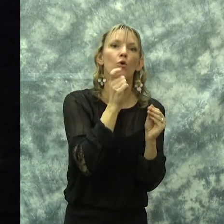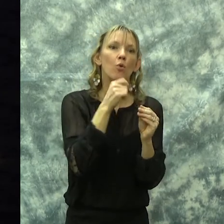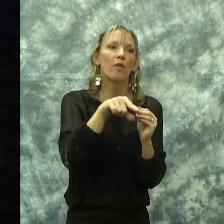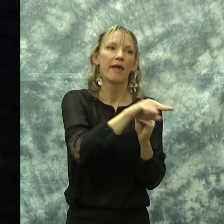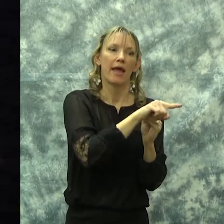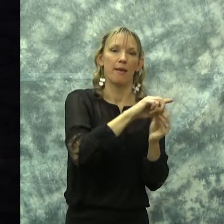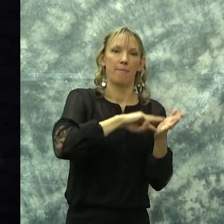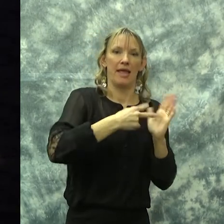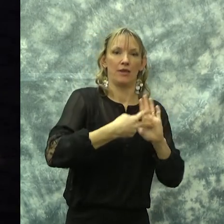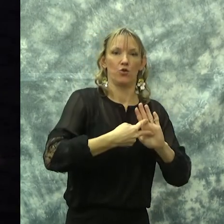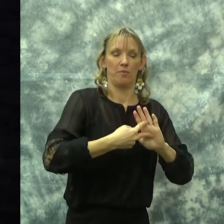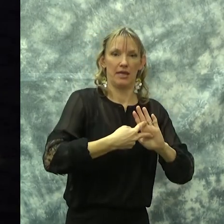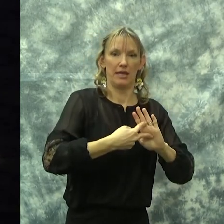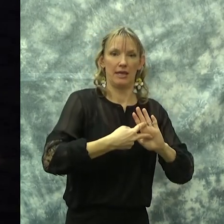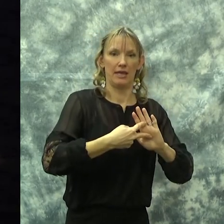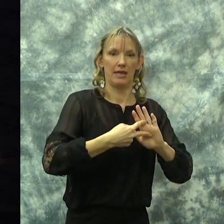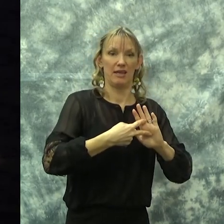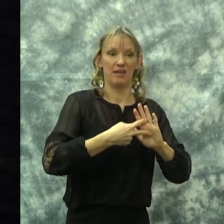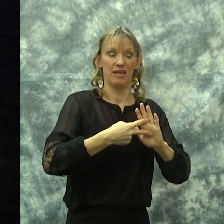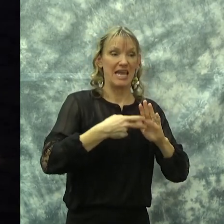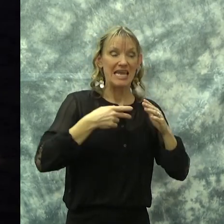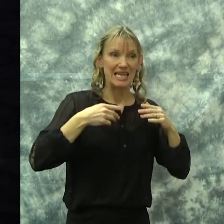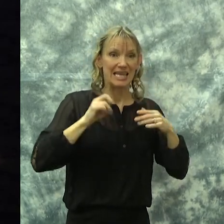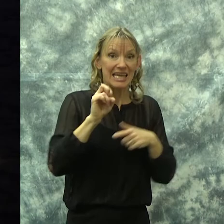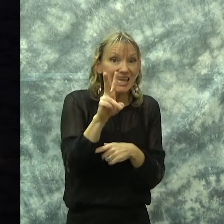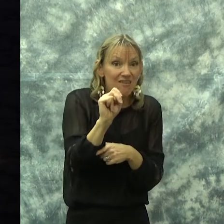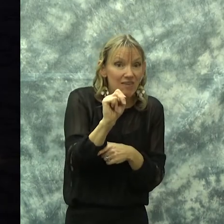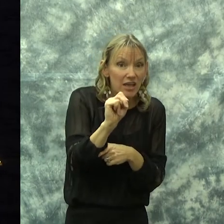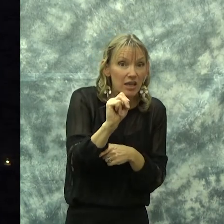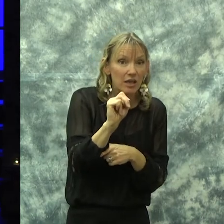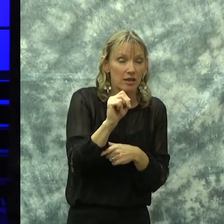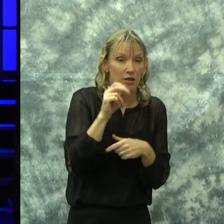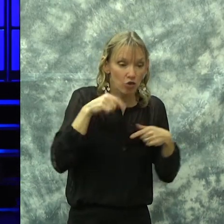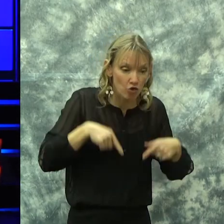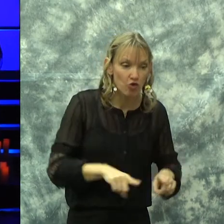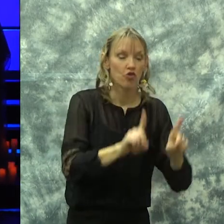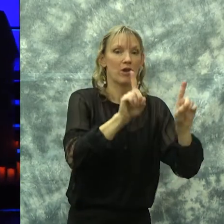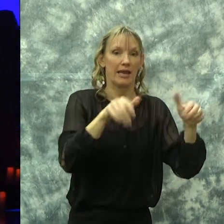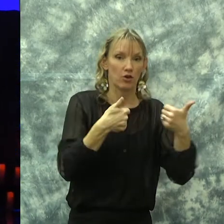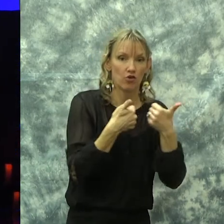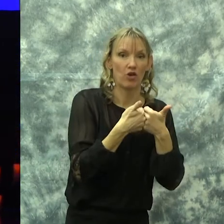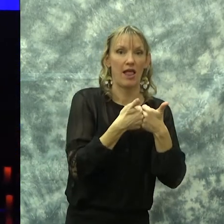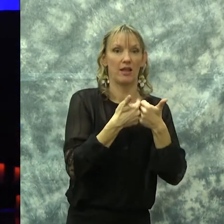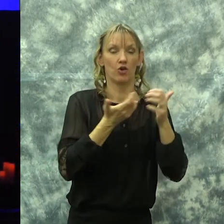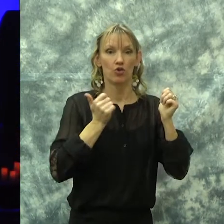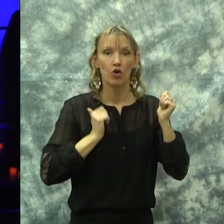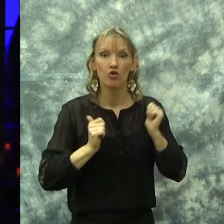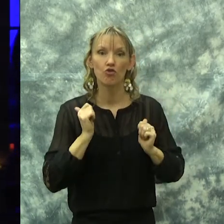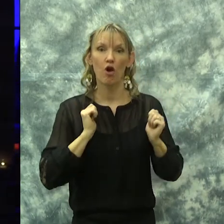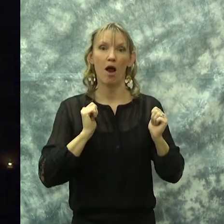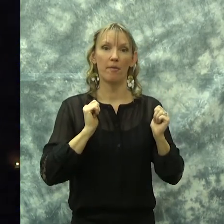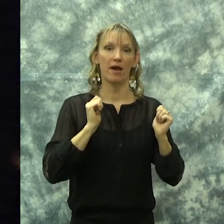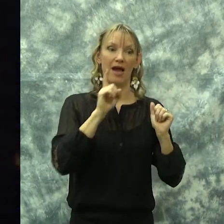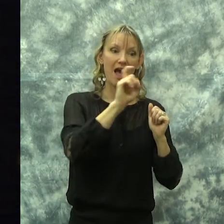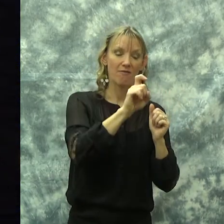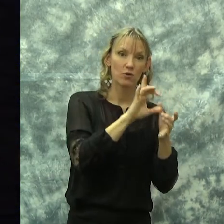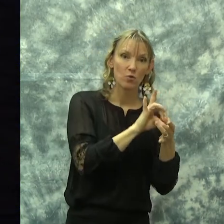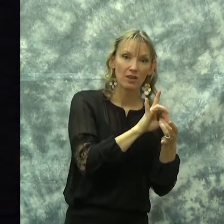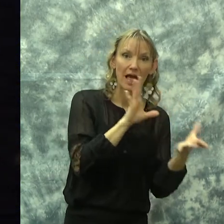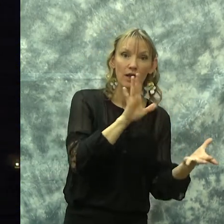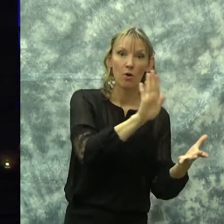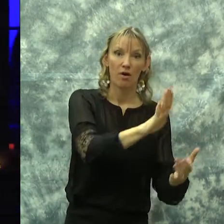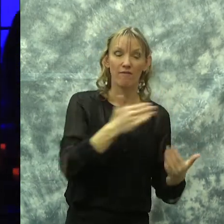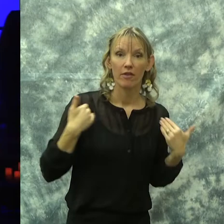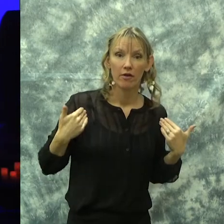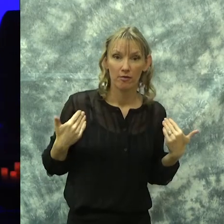were, even in the midst of challenge. Even in the midst of drama, even in the midst of having to let go of their own